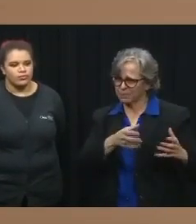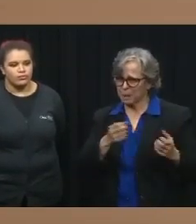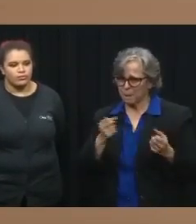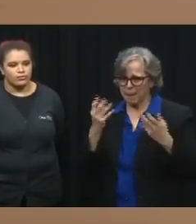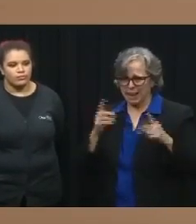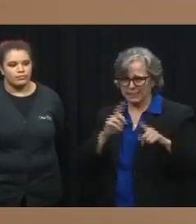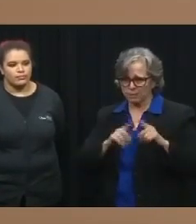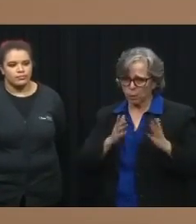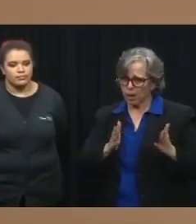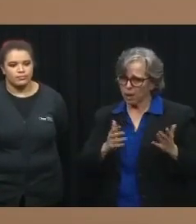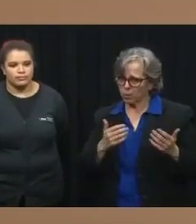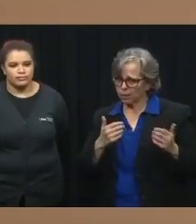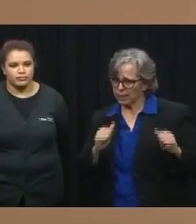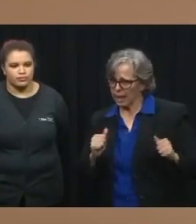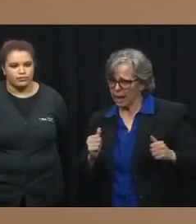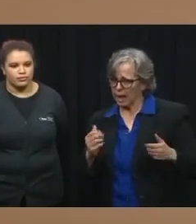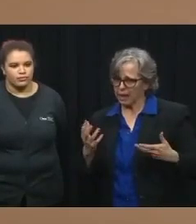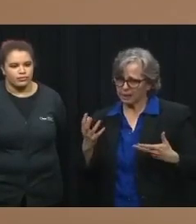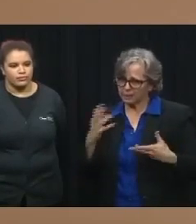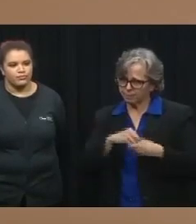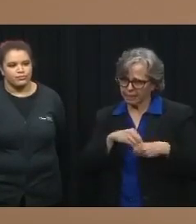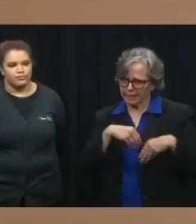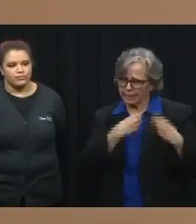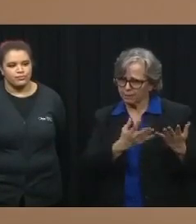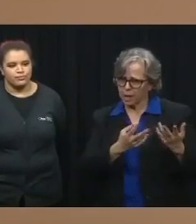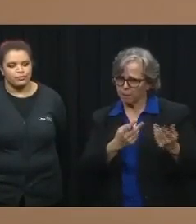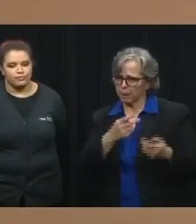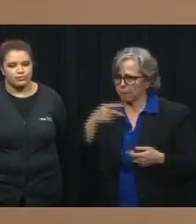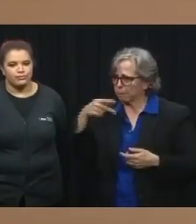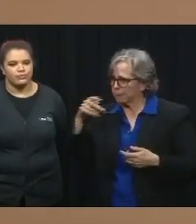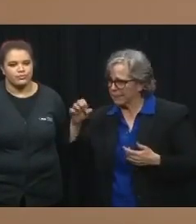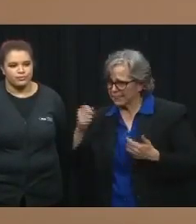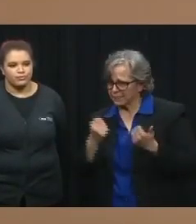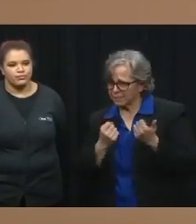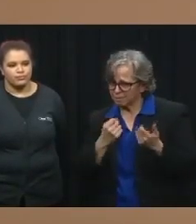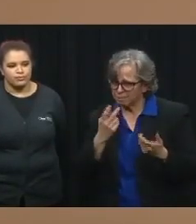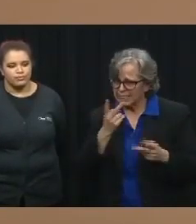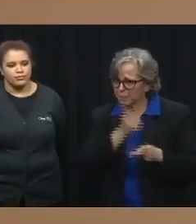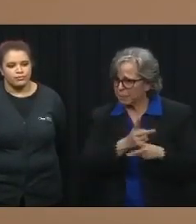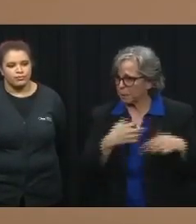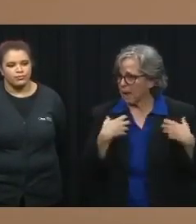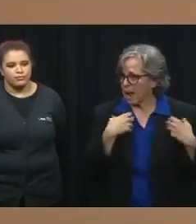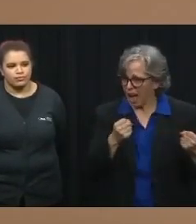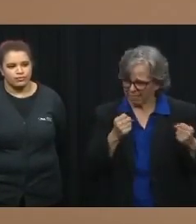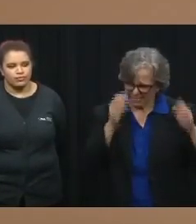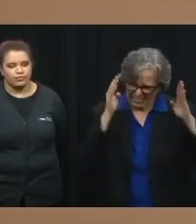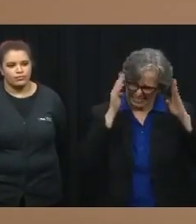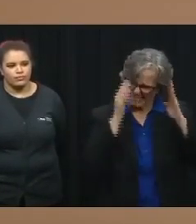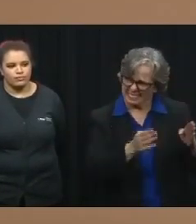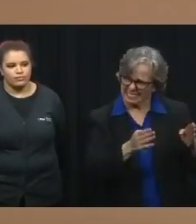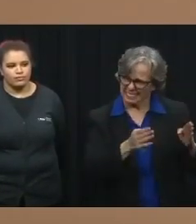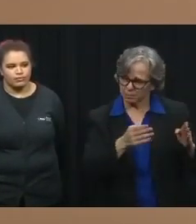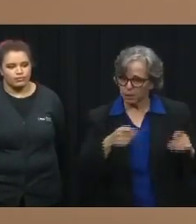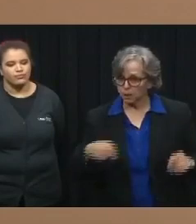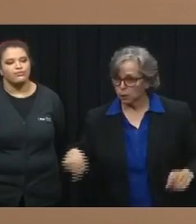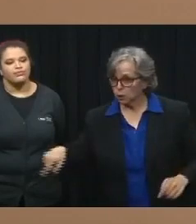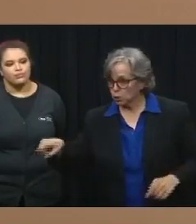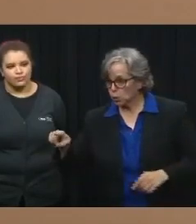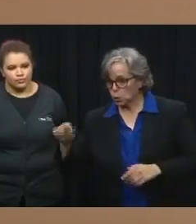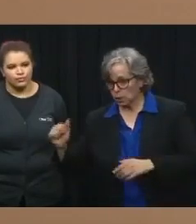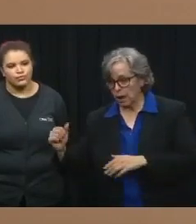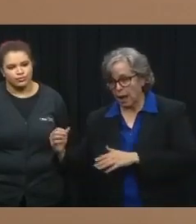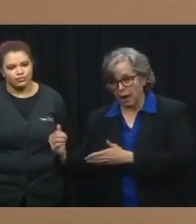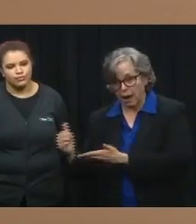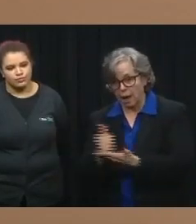we can and keeping them healthy. And we're all doing that for them by staying at home and letting them know